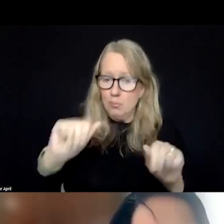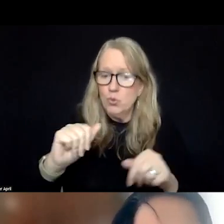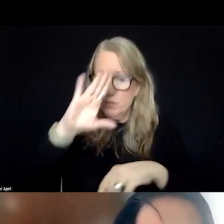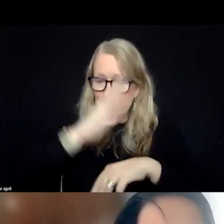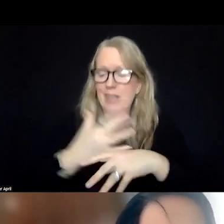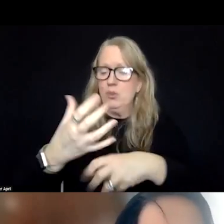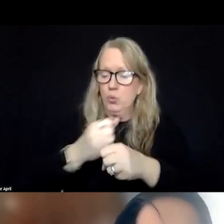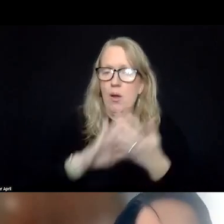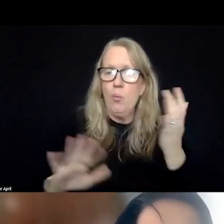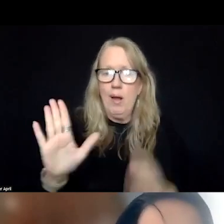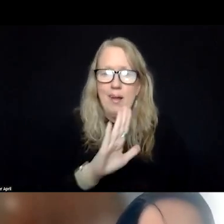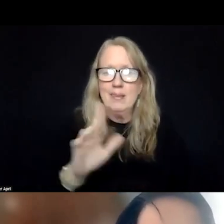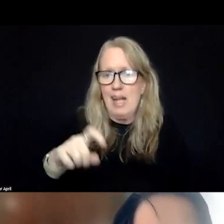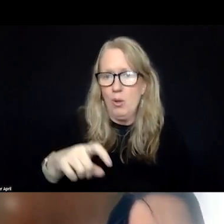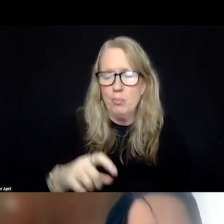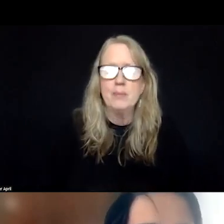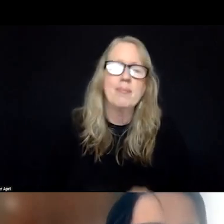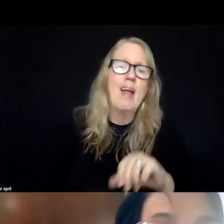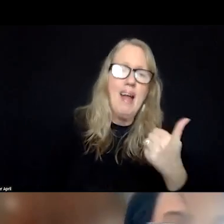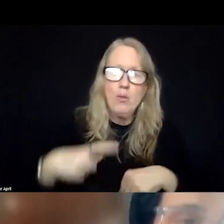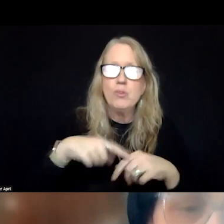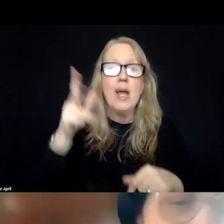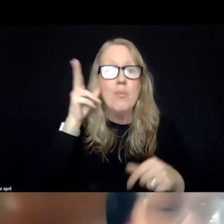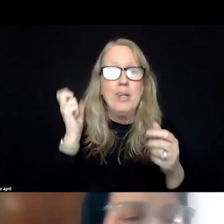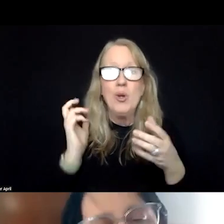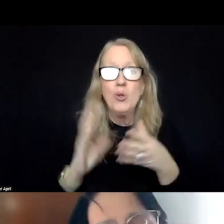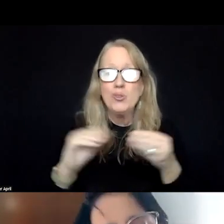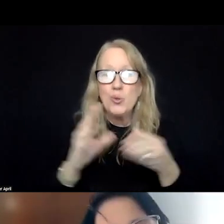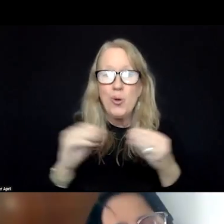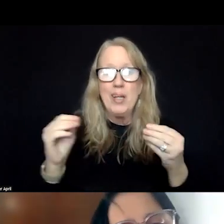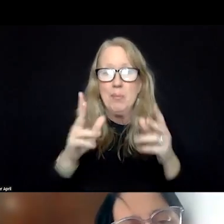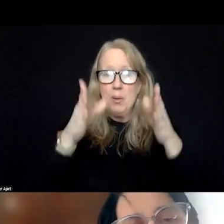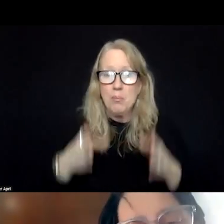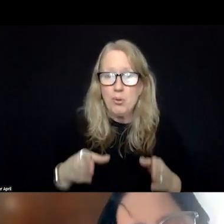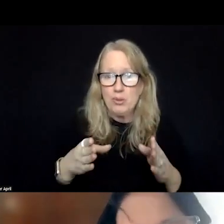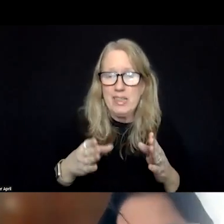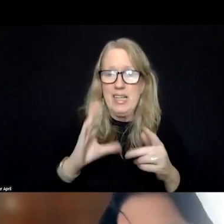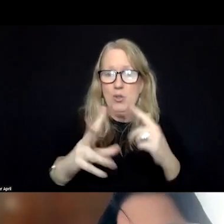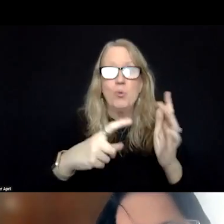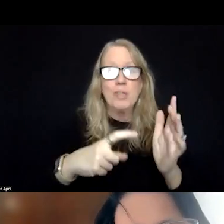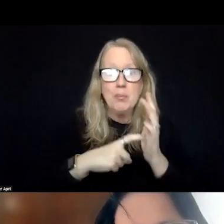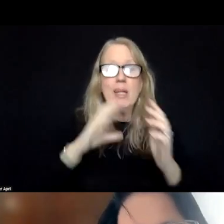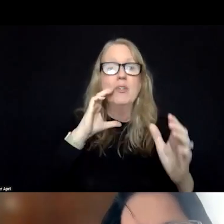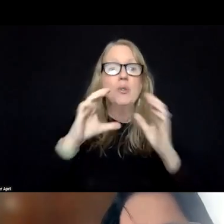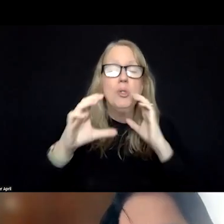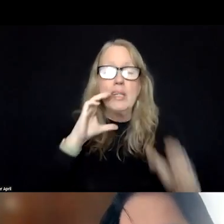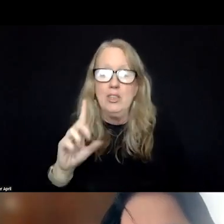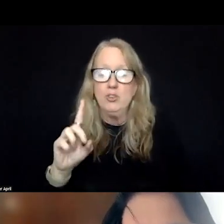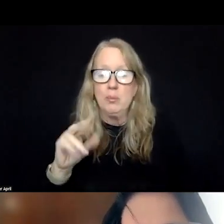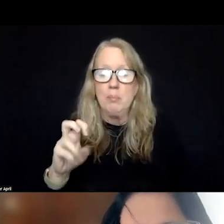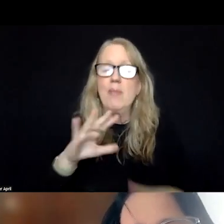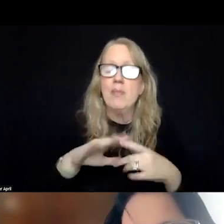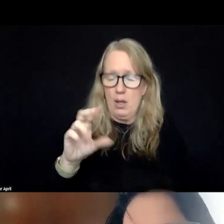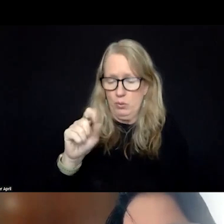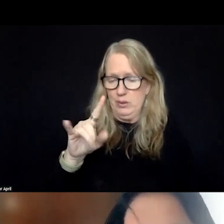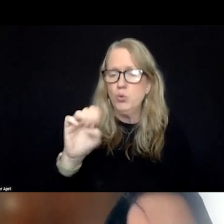that he needed. Another time, we heard a story recently about a person who required a communication device, who was in a suicide